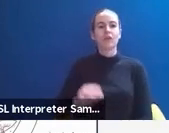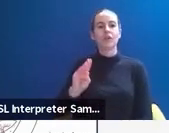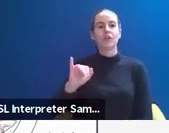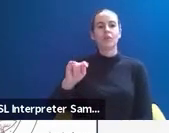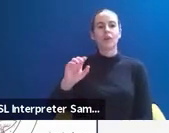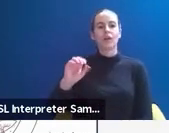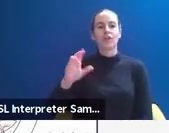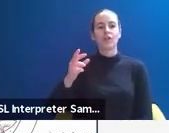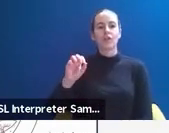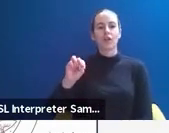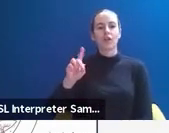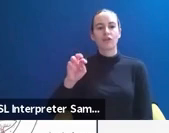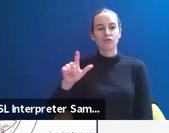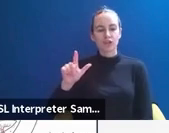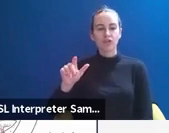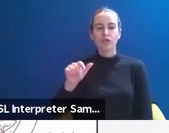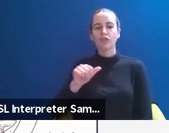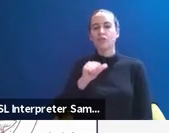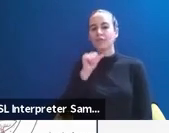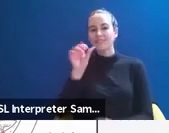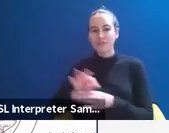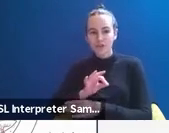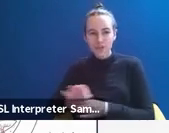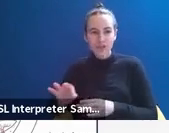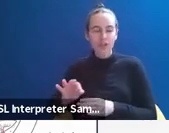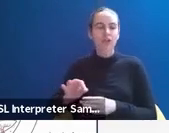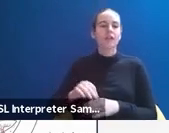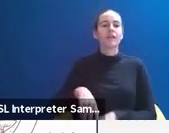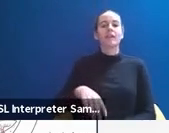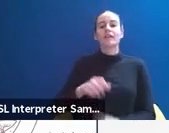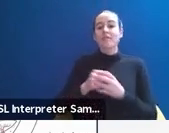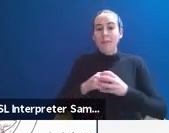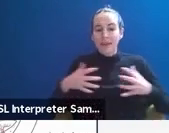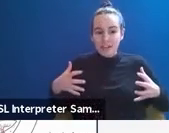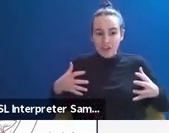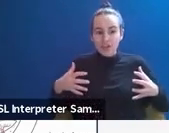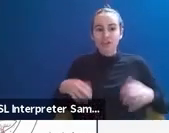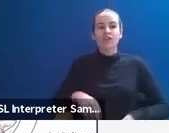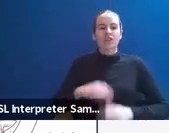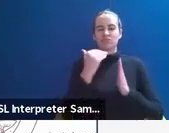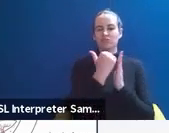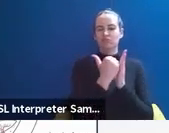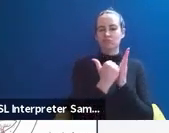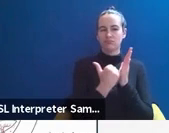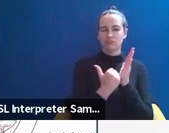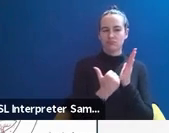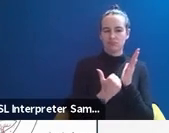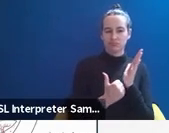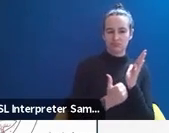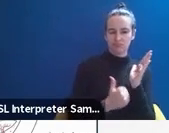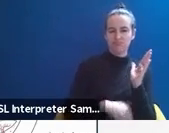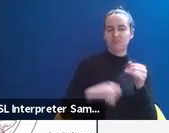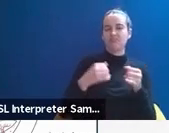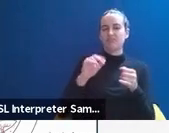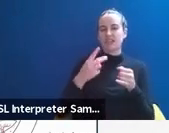dysfunction, advanced glycation end products, inflammation, glutathione dysregulation, protein synthesis